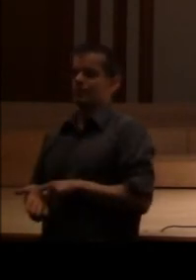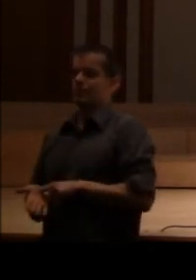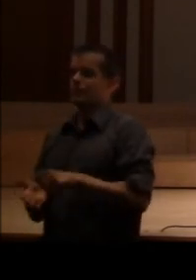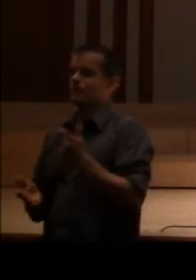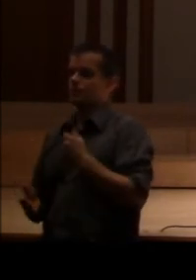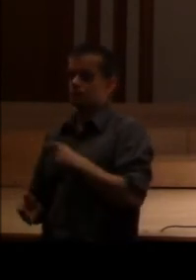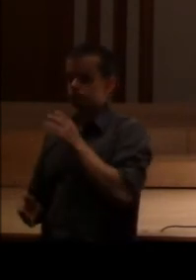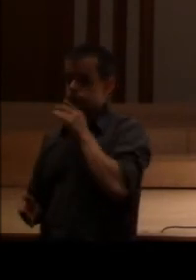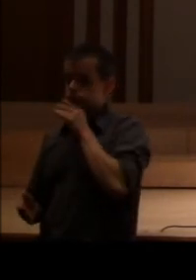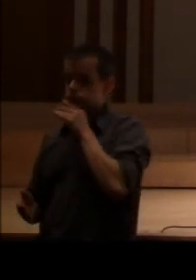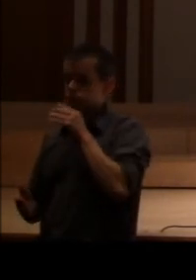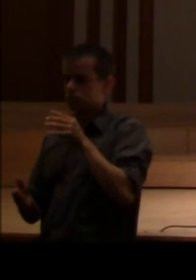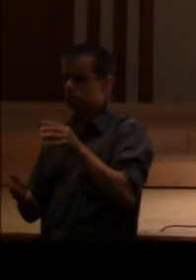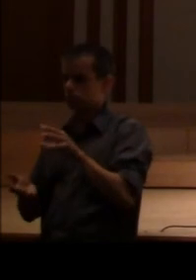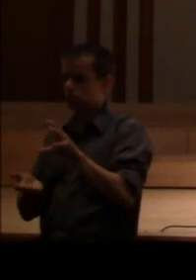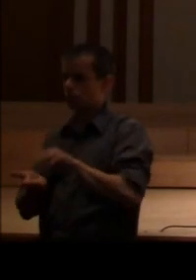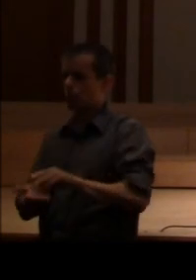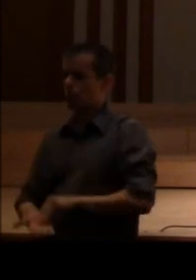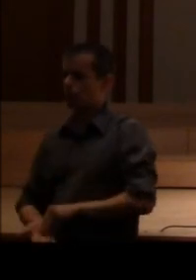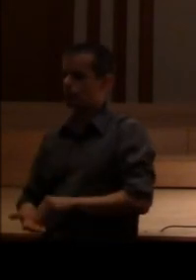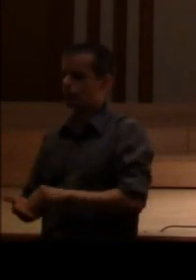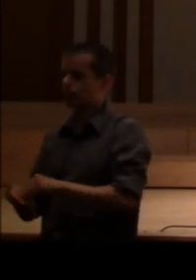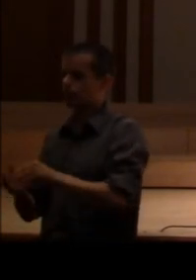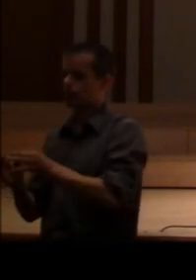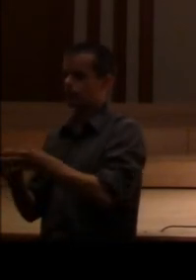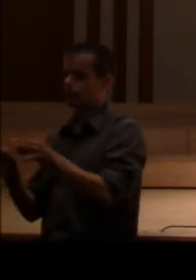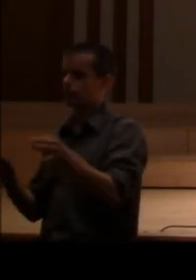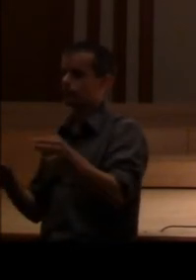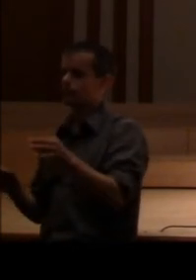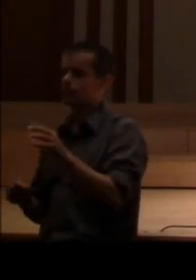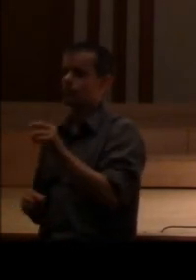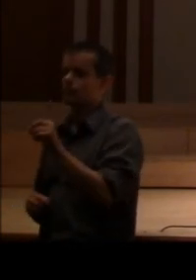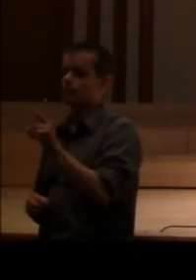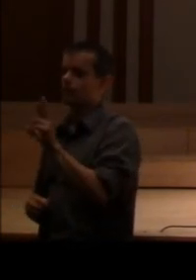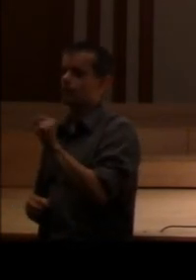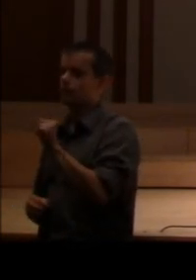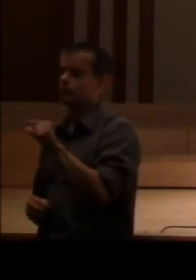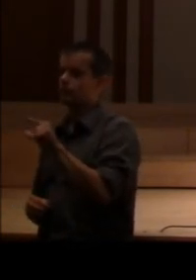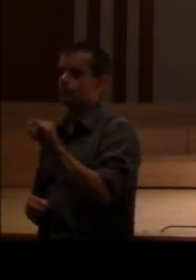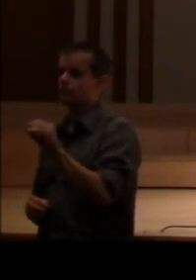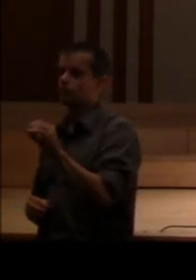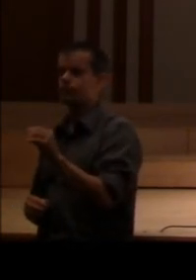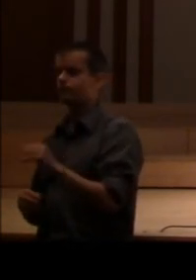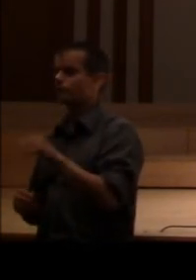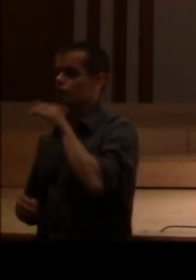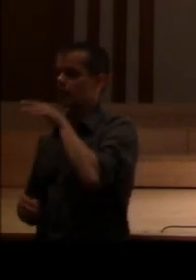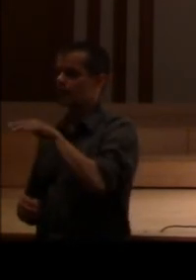type it out, and then they can go back into the editing. What was that again? Dragon Diction.